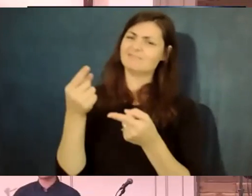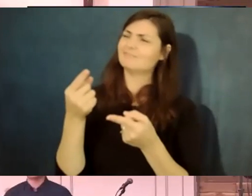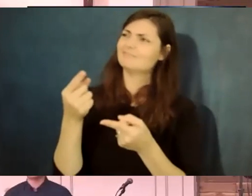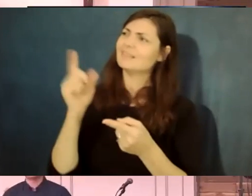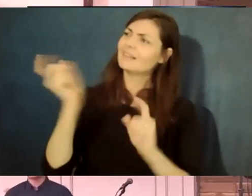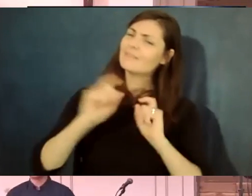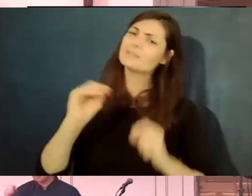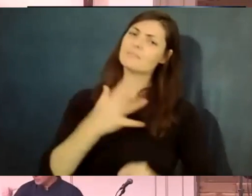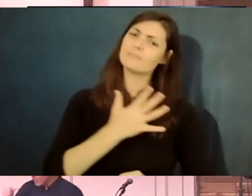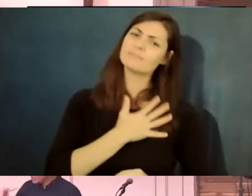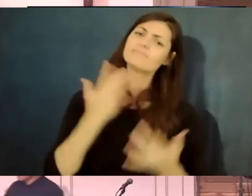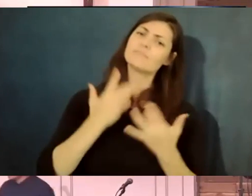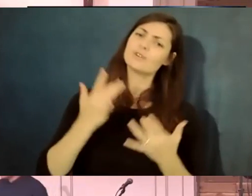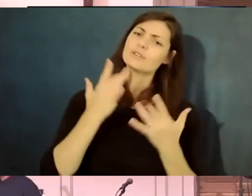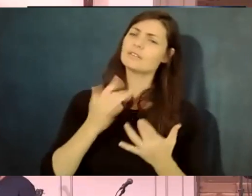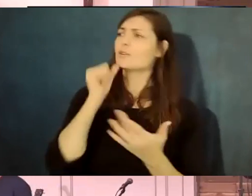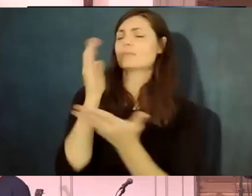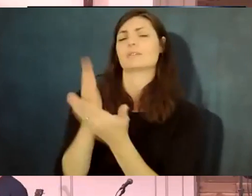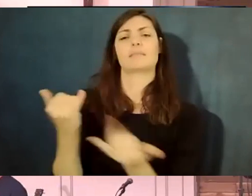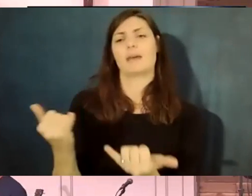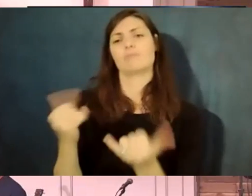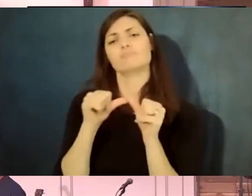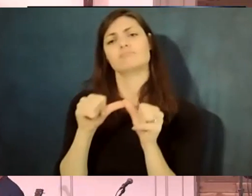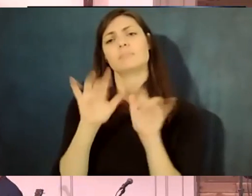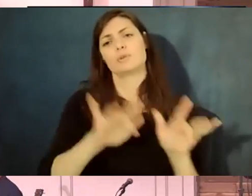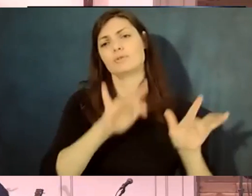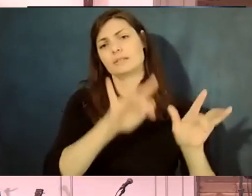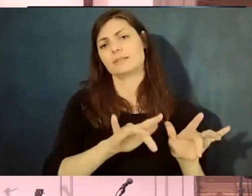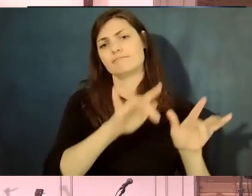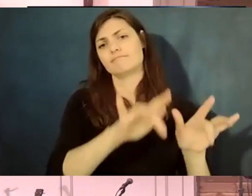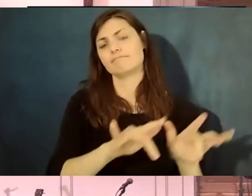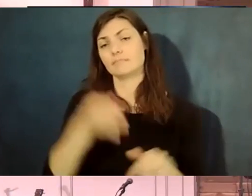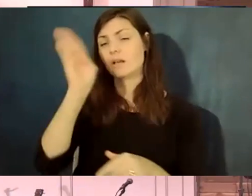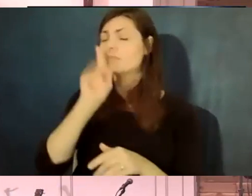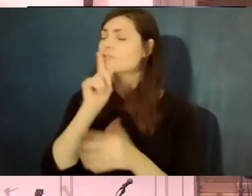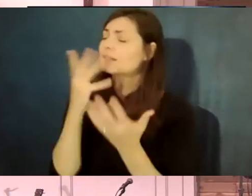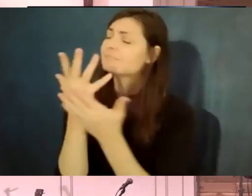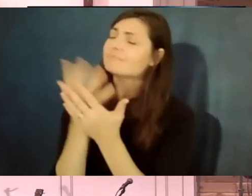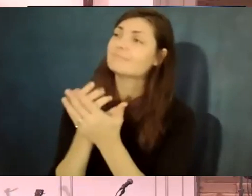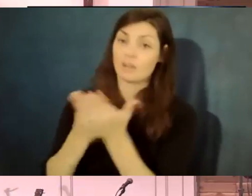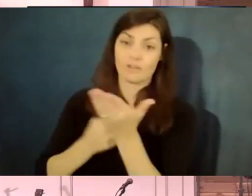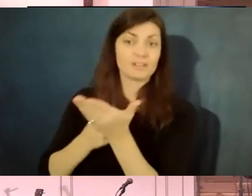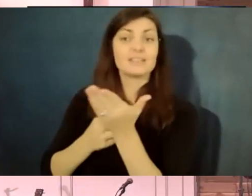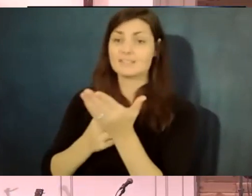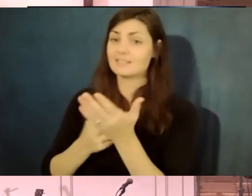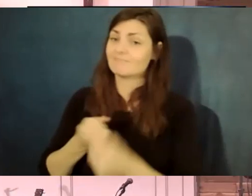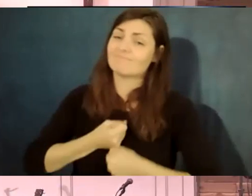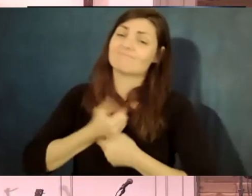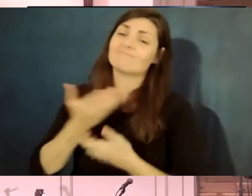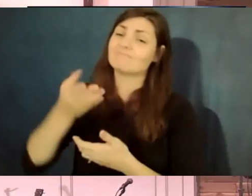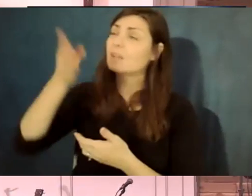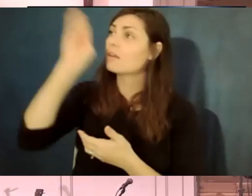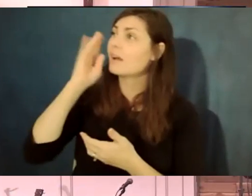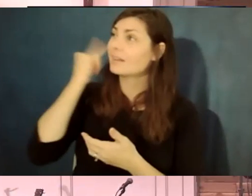stop. Don't stop showing grace and mercy. He's desperate. He's honest. He's like, God, if you do